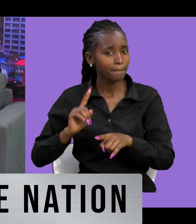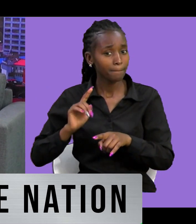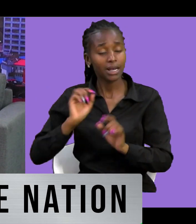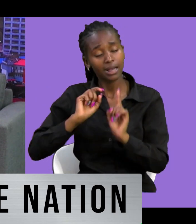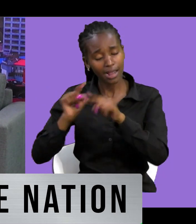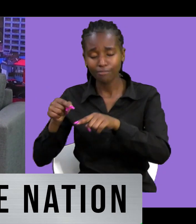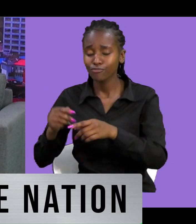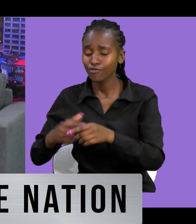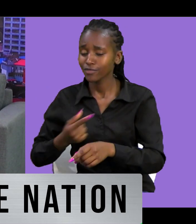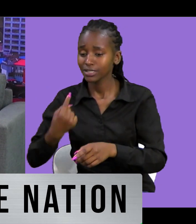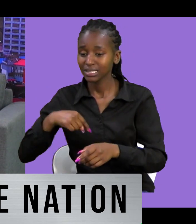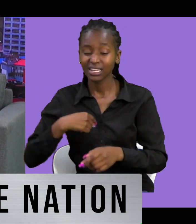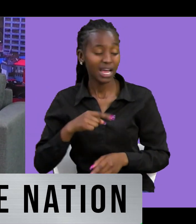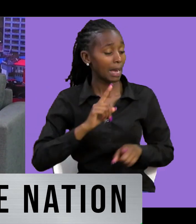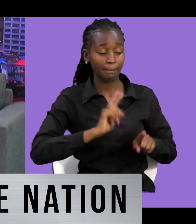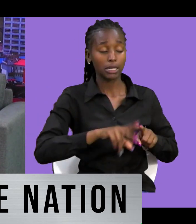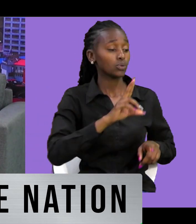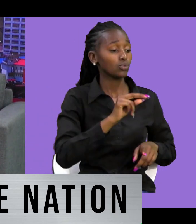Come to Kiambu.